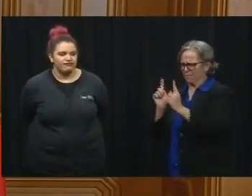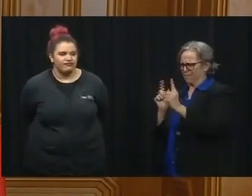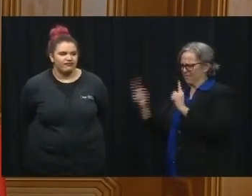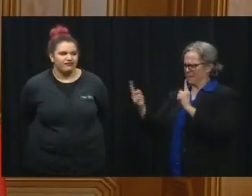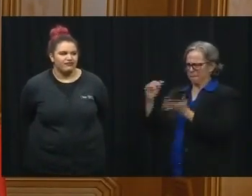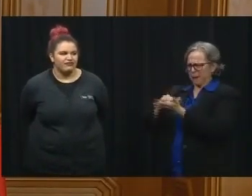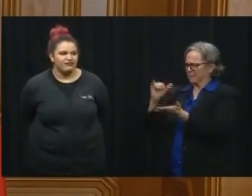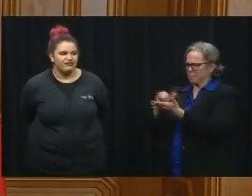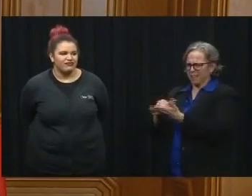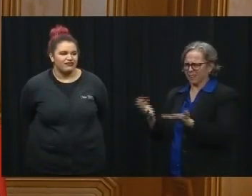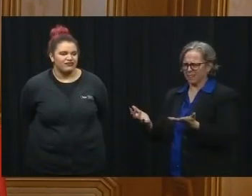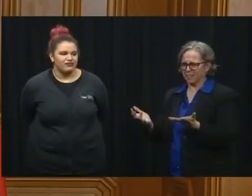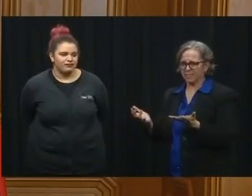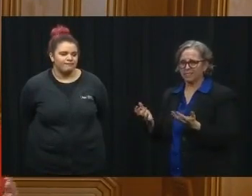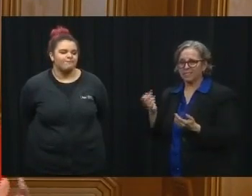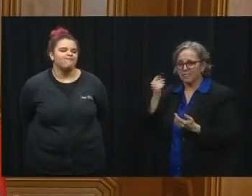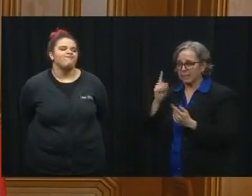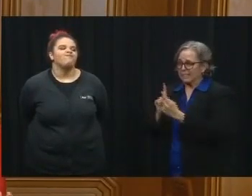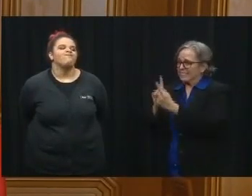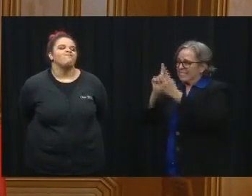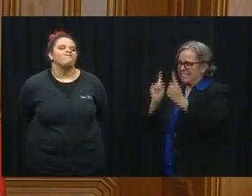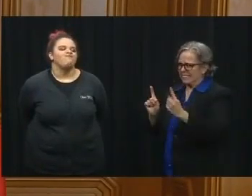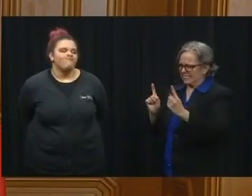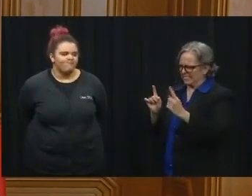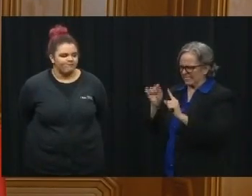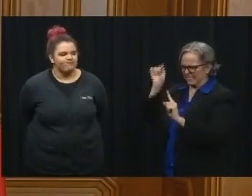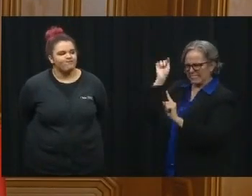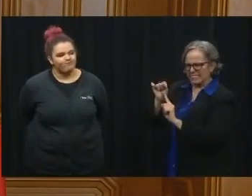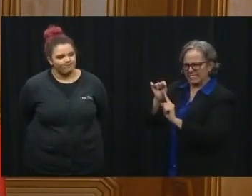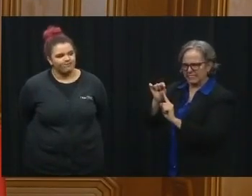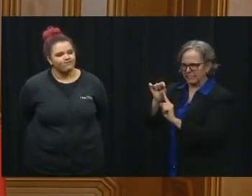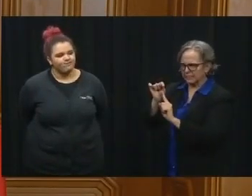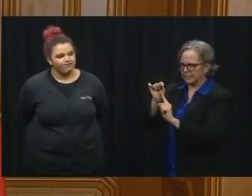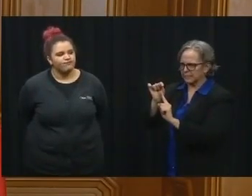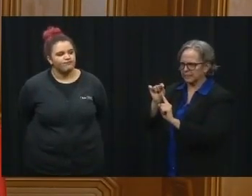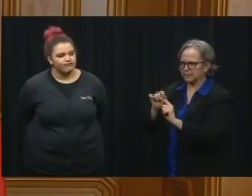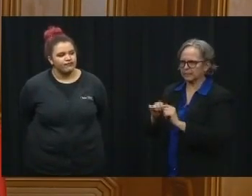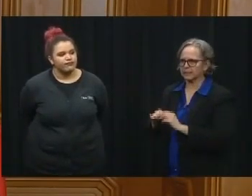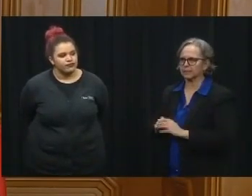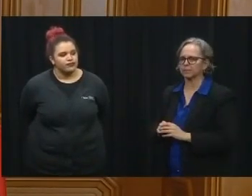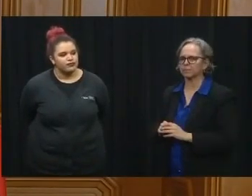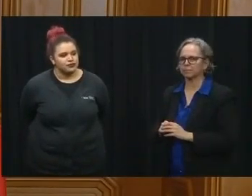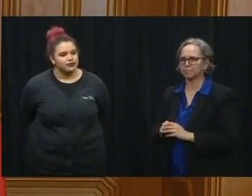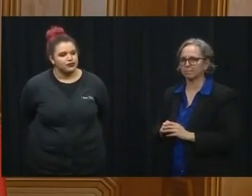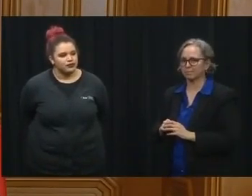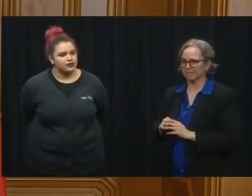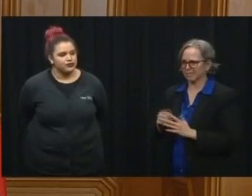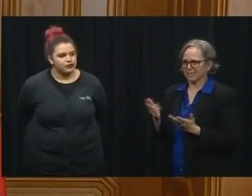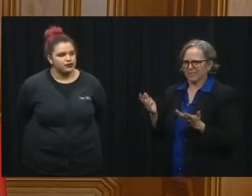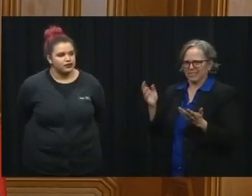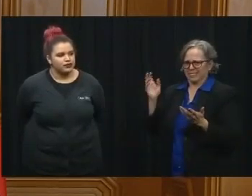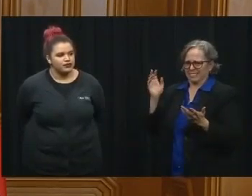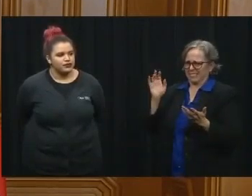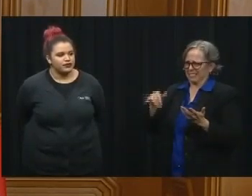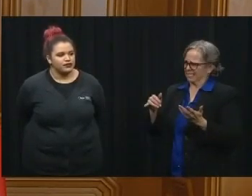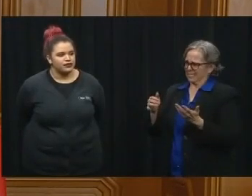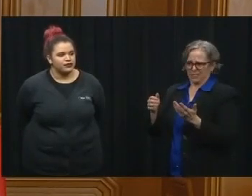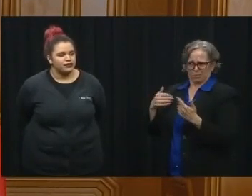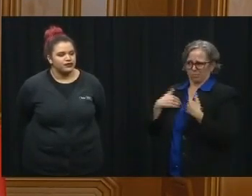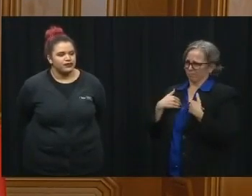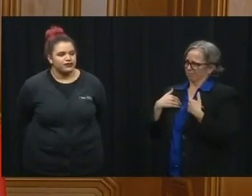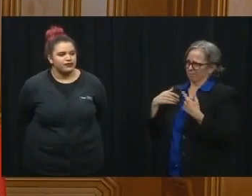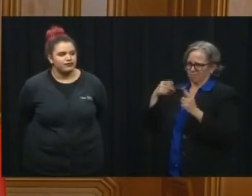again, distance is the key. Whatever people do, keep a distance. And that's what is significant. And it's very